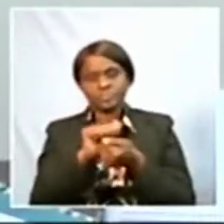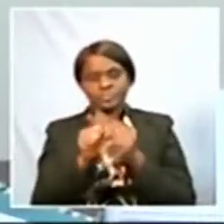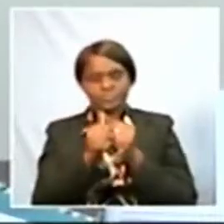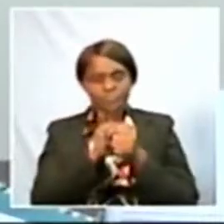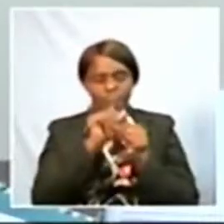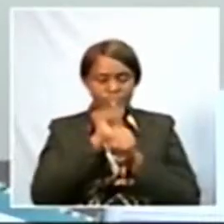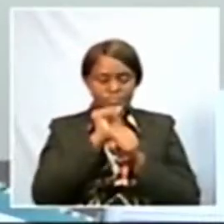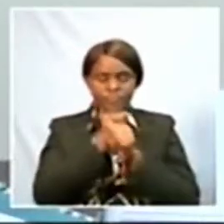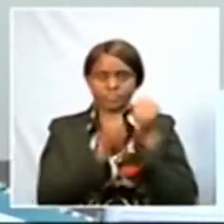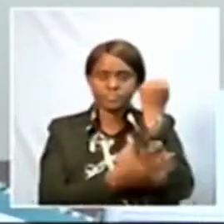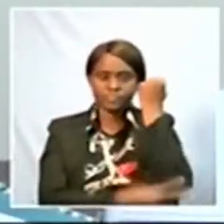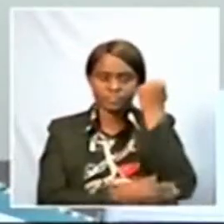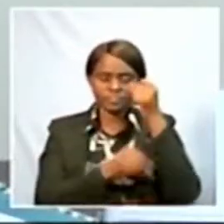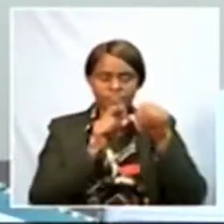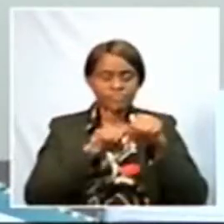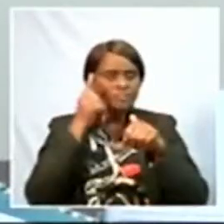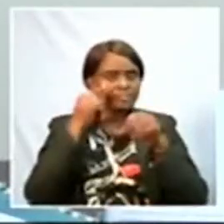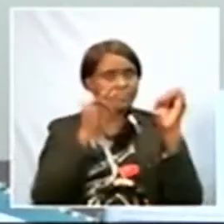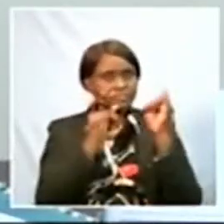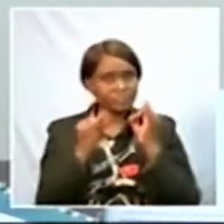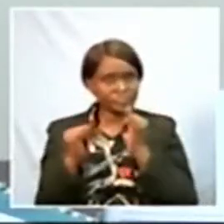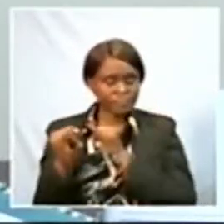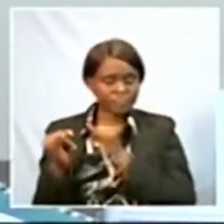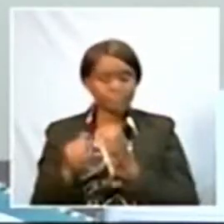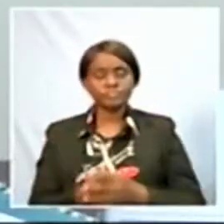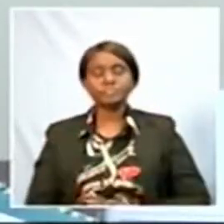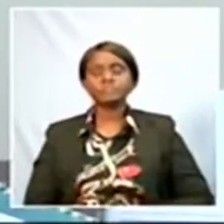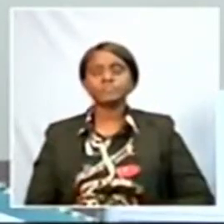poor workmanship during implementation.